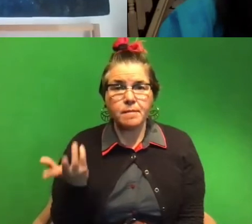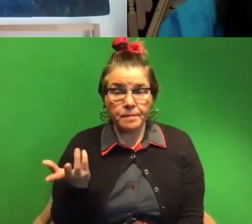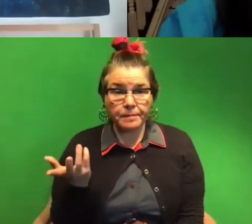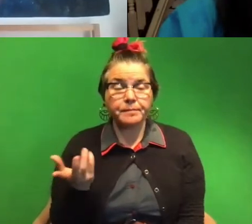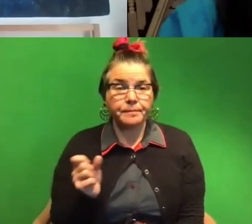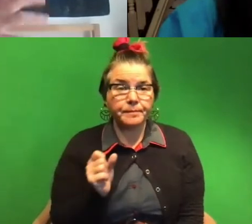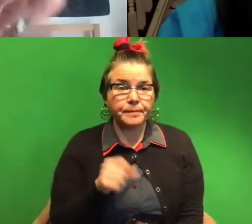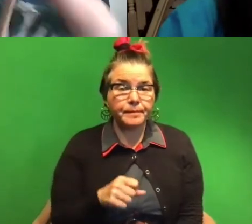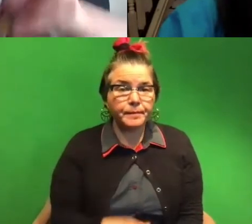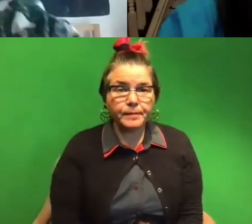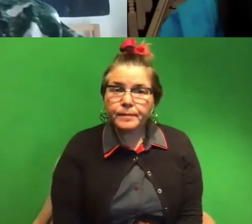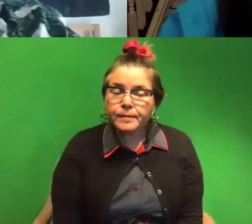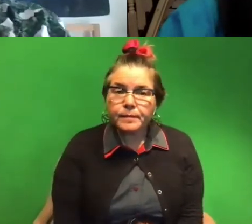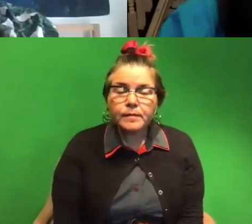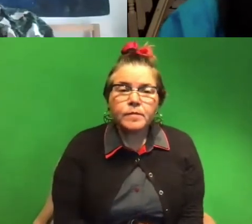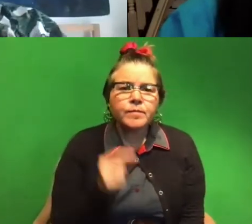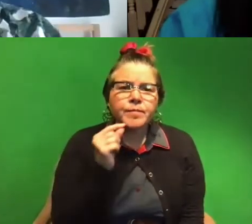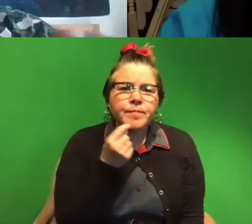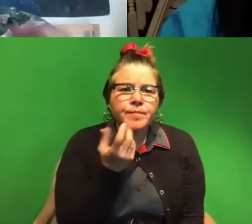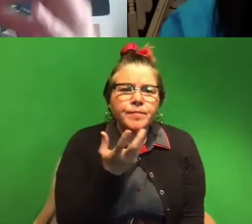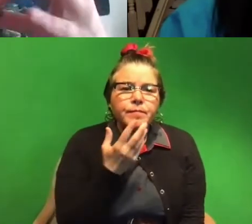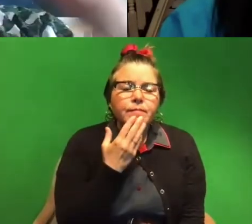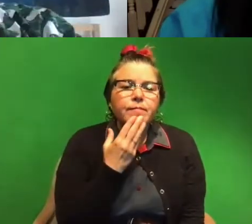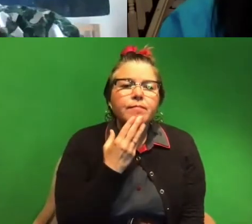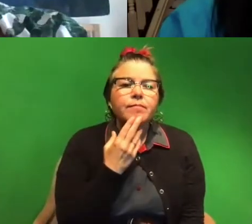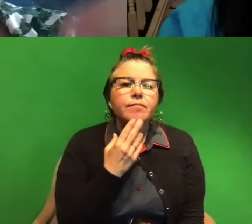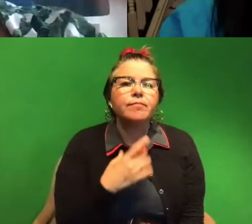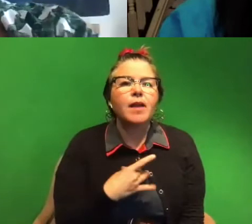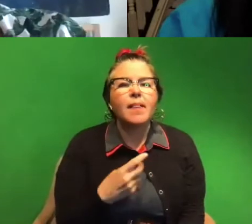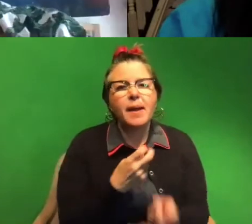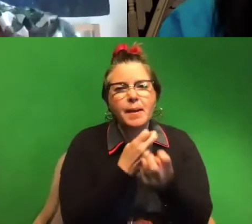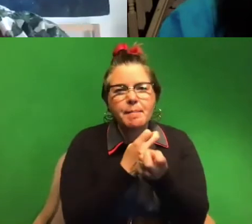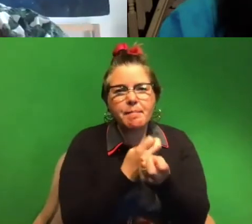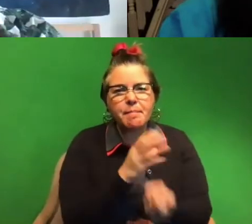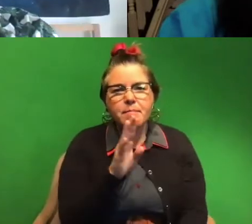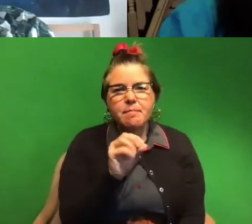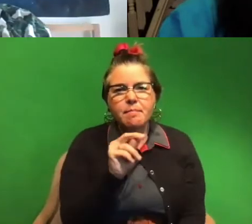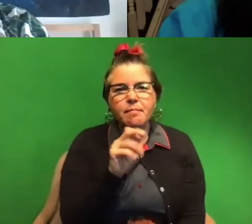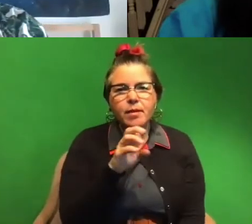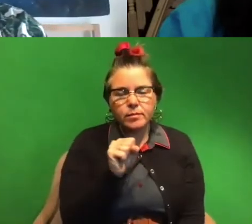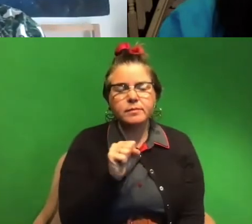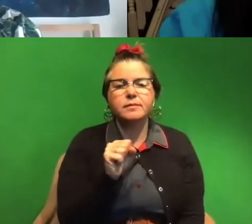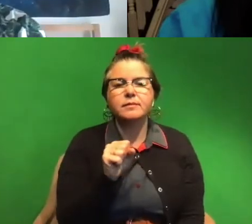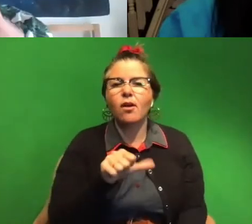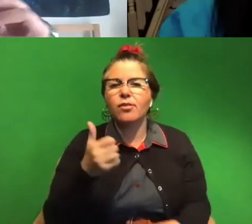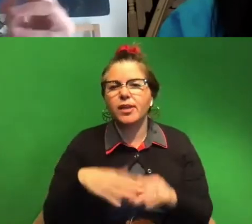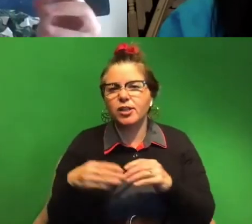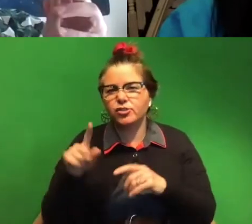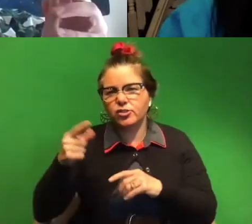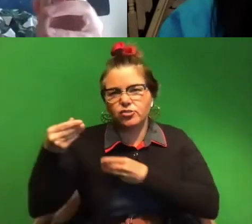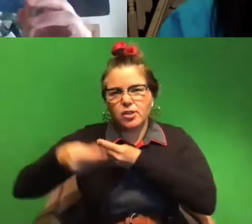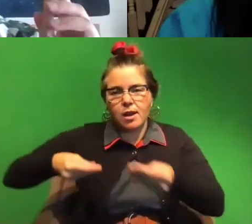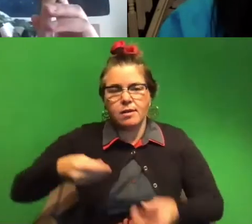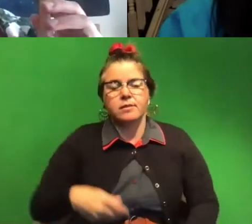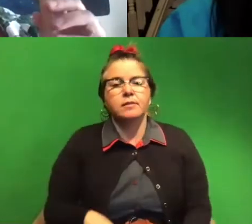Yeah. So one of the cool things that I like bones aside from genetics. One of the cooler things that I've